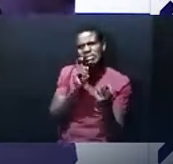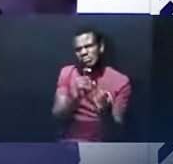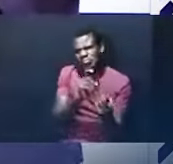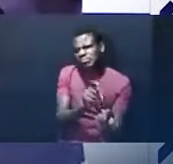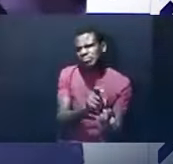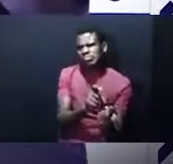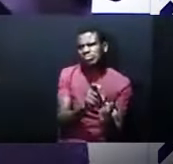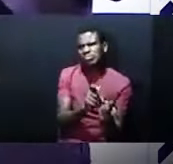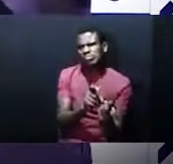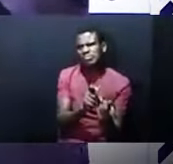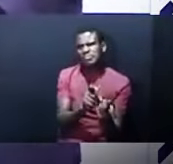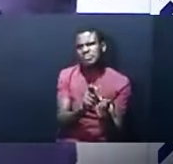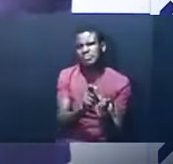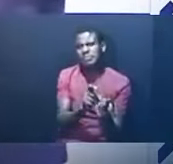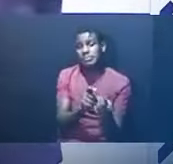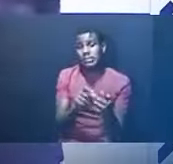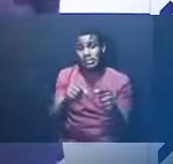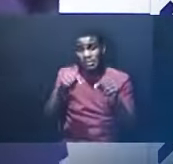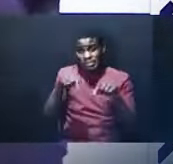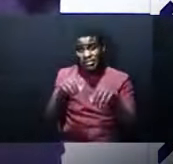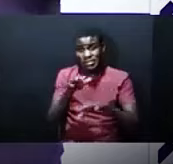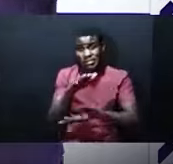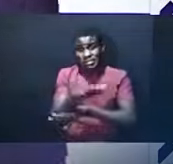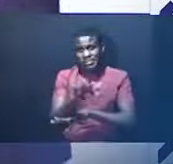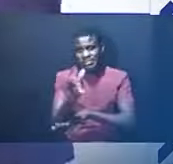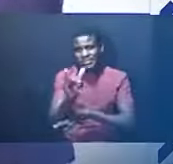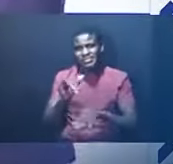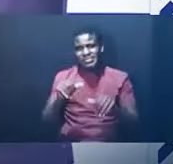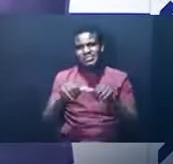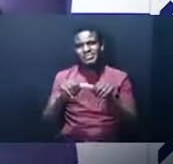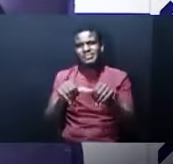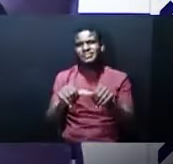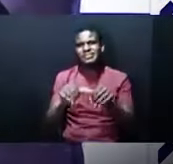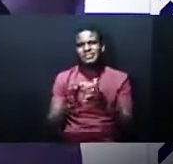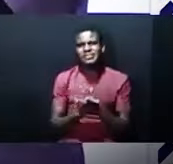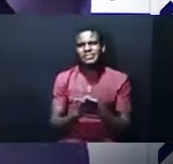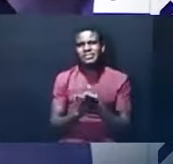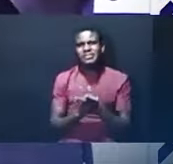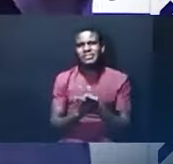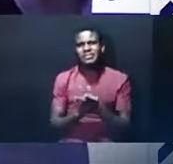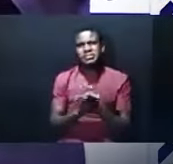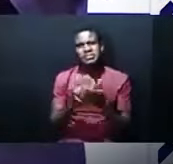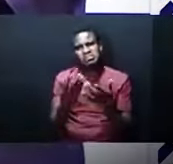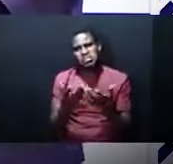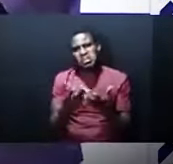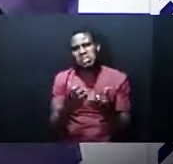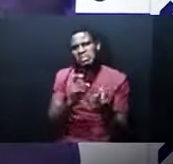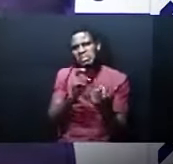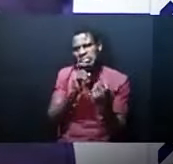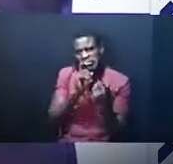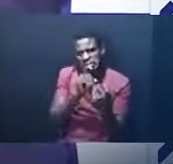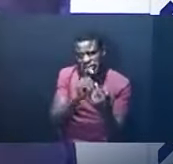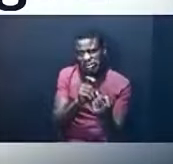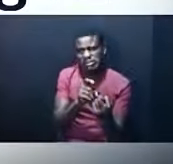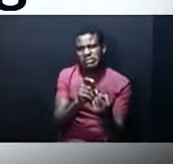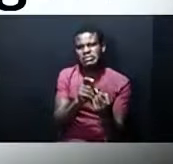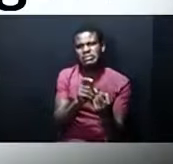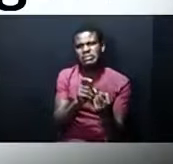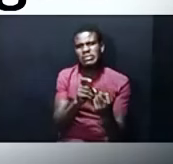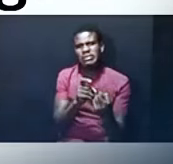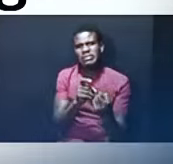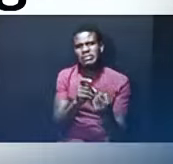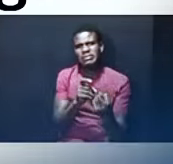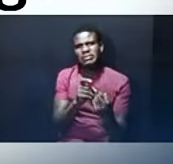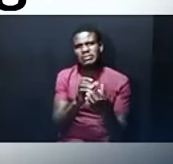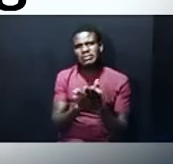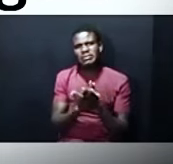this evening we will continue. Bearing grudge. We